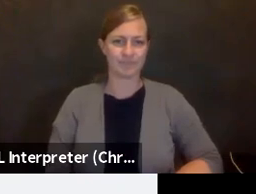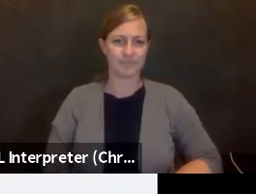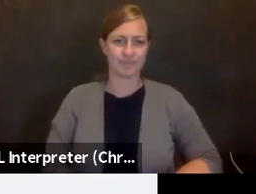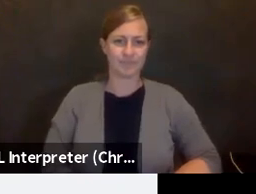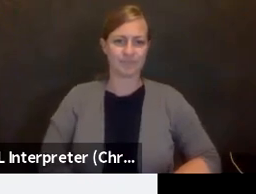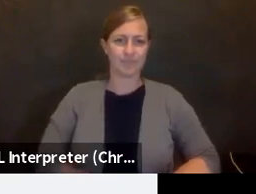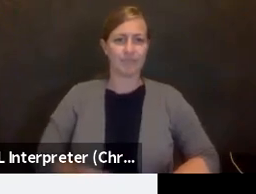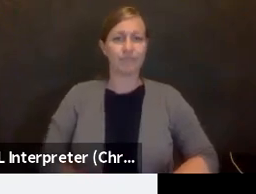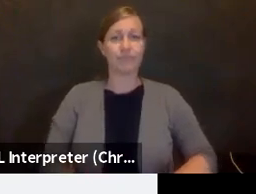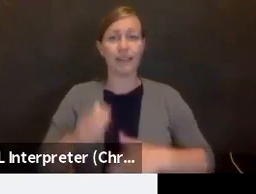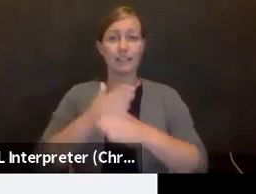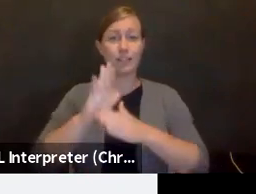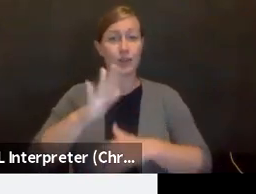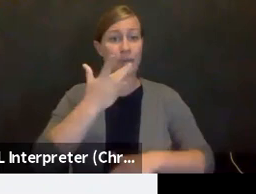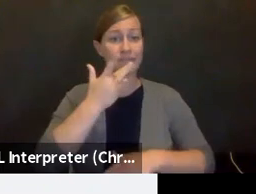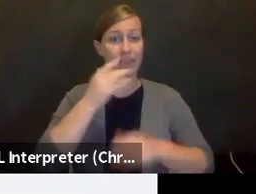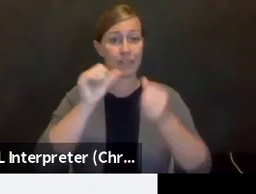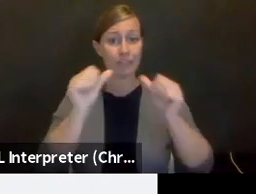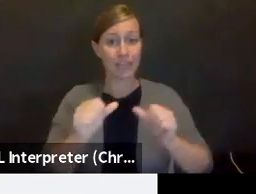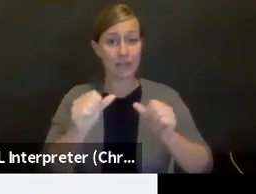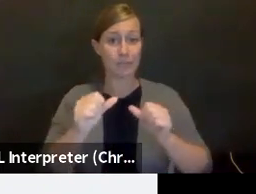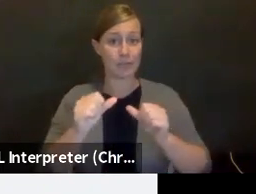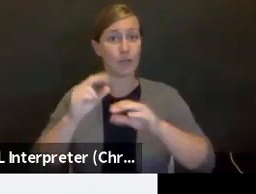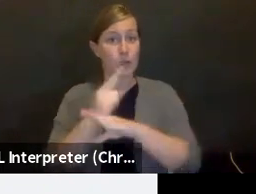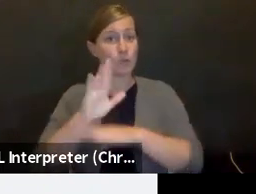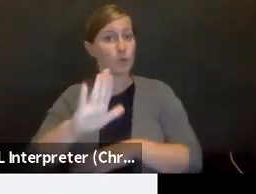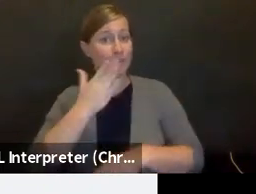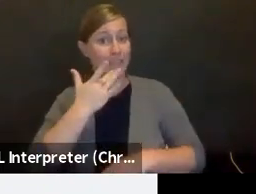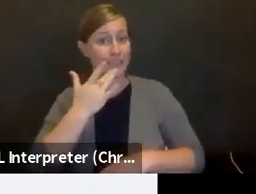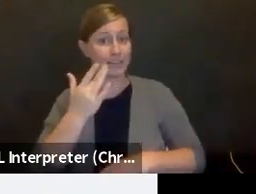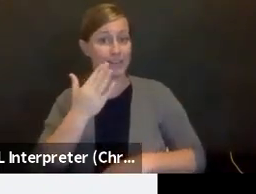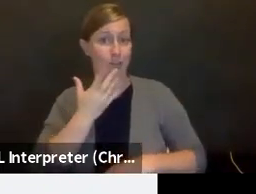shape in your favorite color.